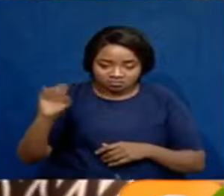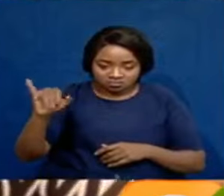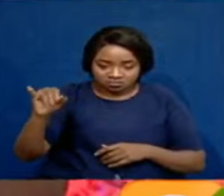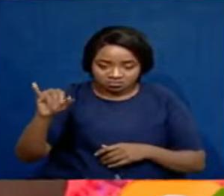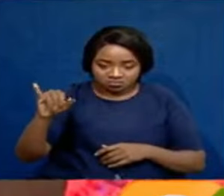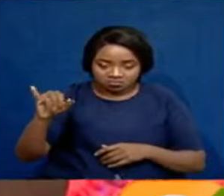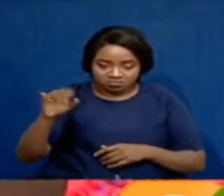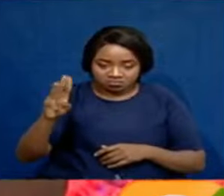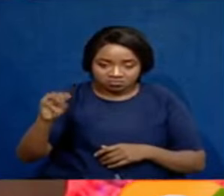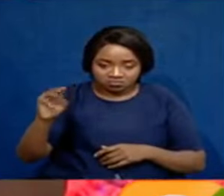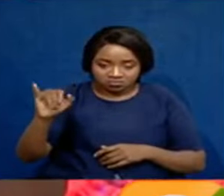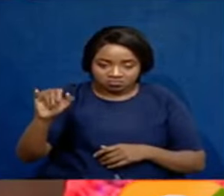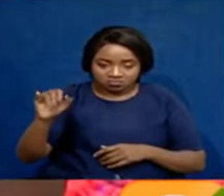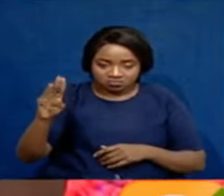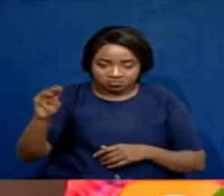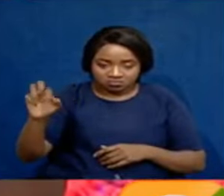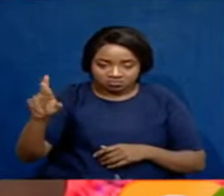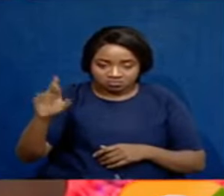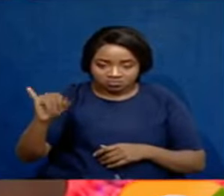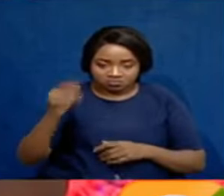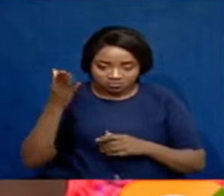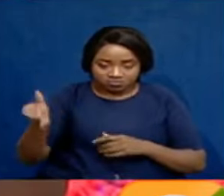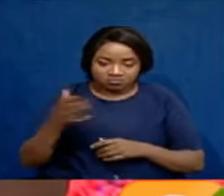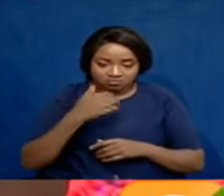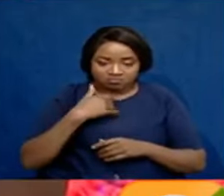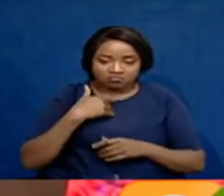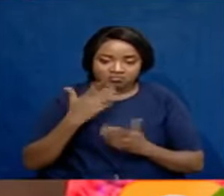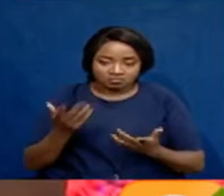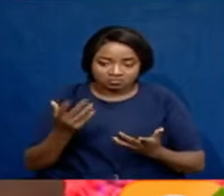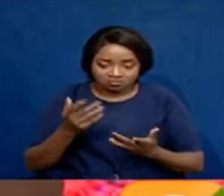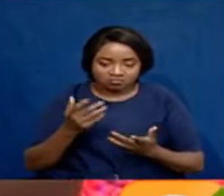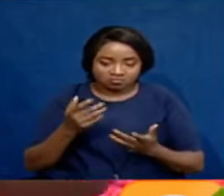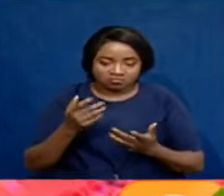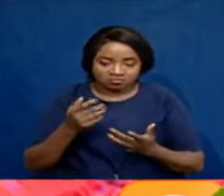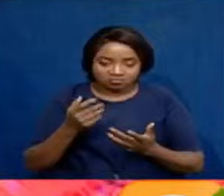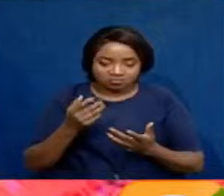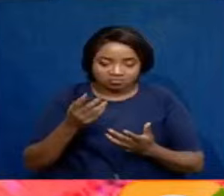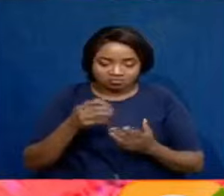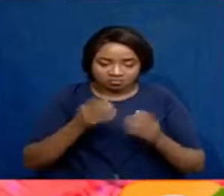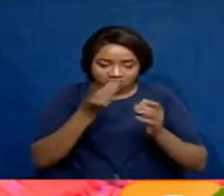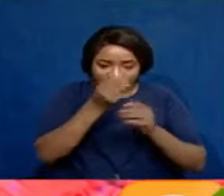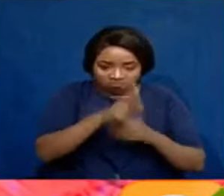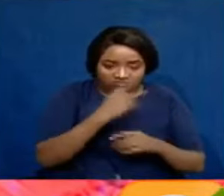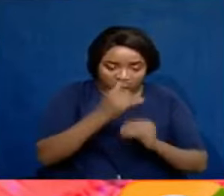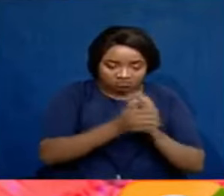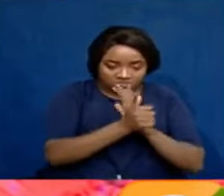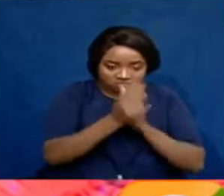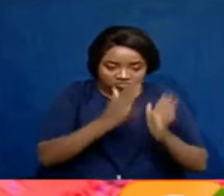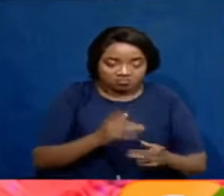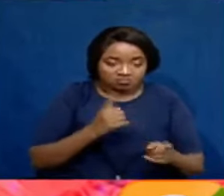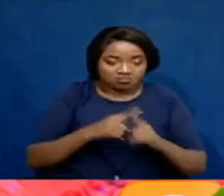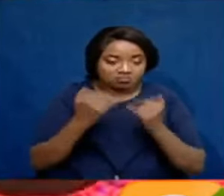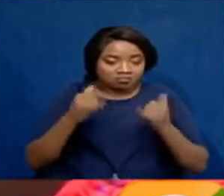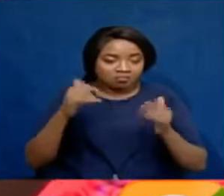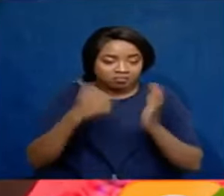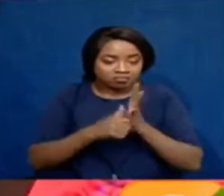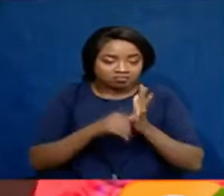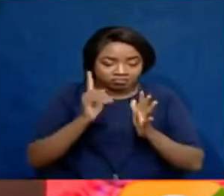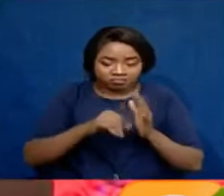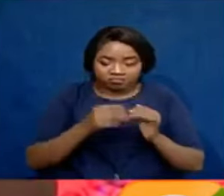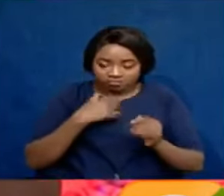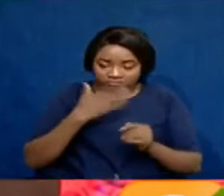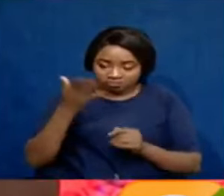there. But the situation is now you have an MRI here, but a radiologist is in Rodwa. You have a